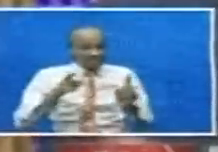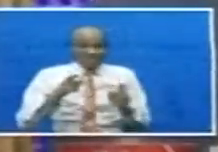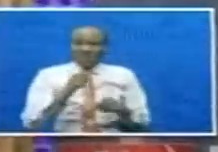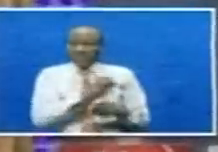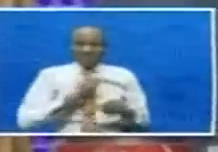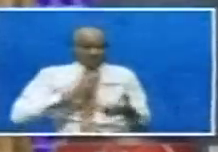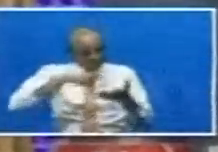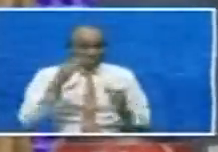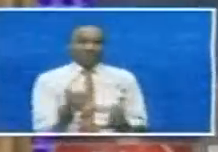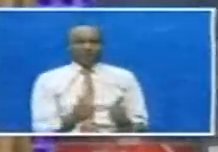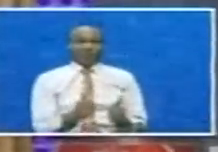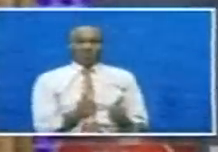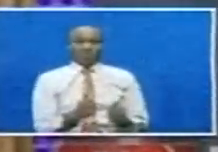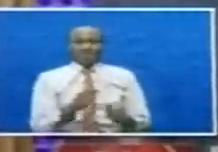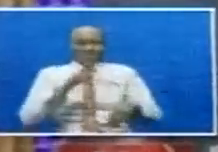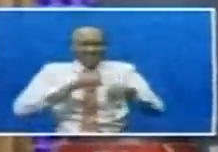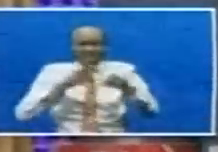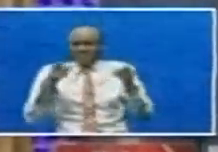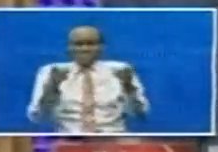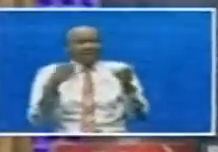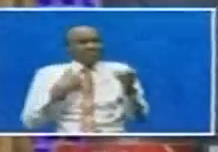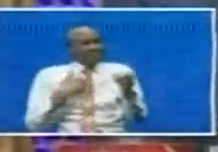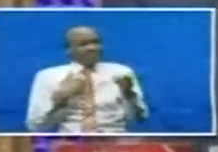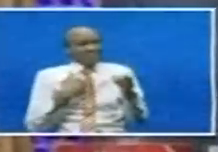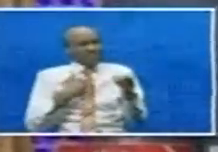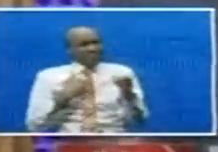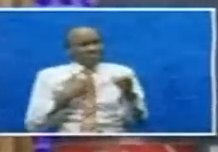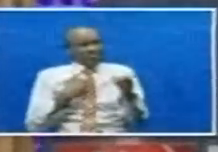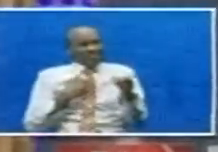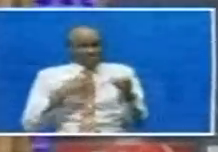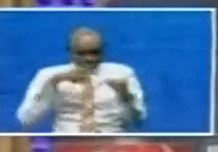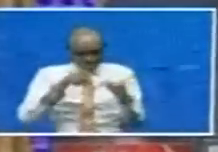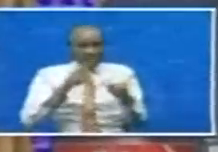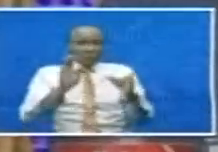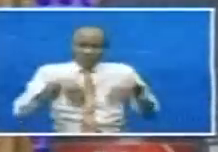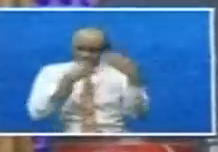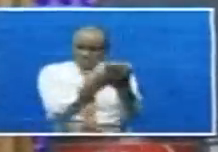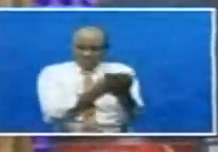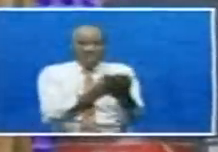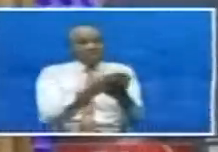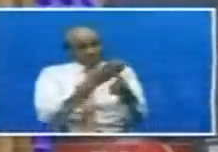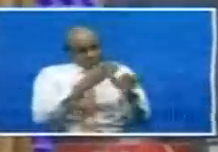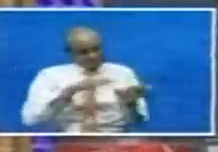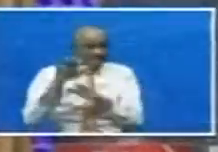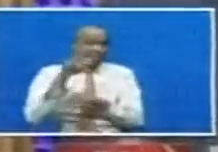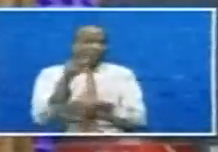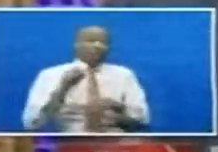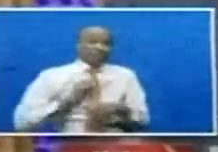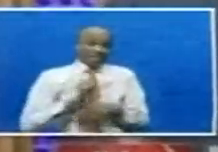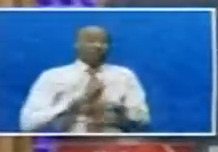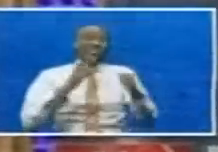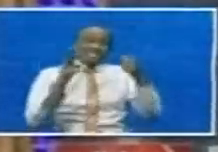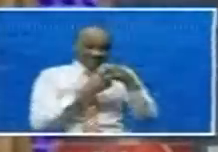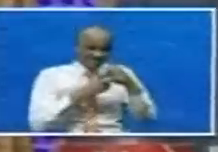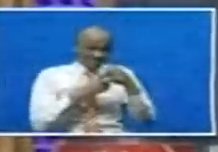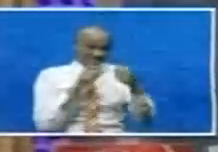Senate. But it is timelines, because it was submitted in Parliament or in the Senate on the 7th,